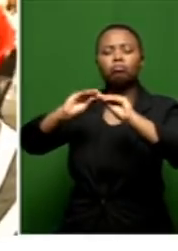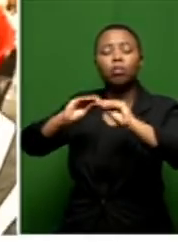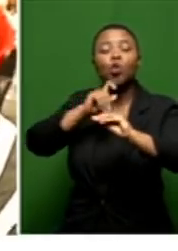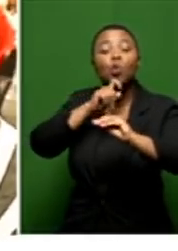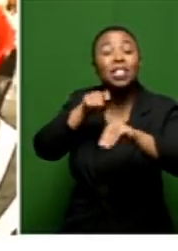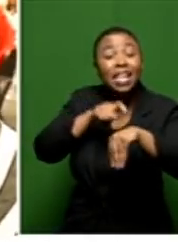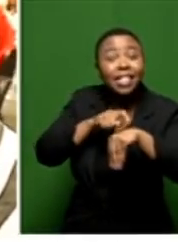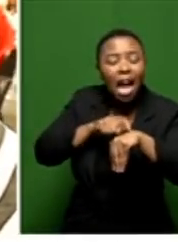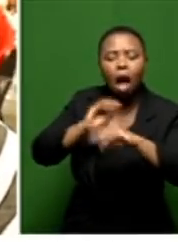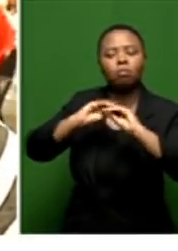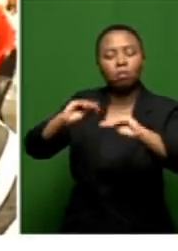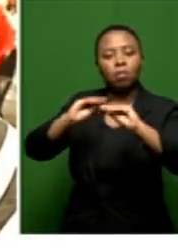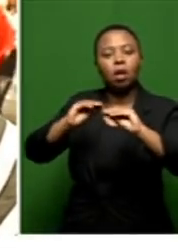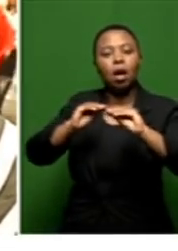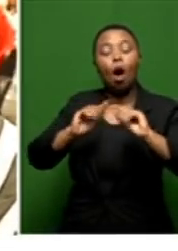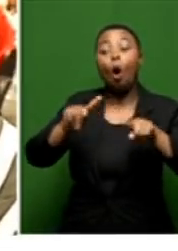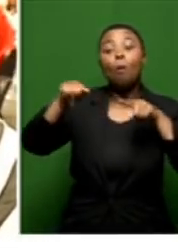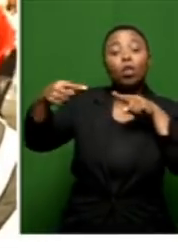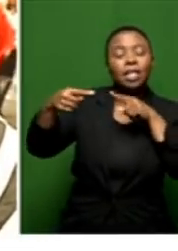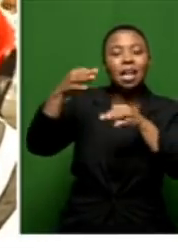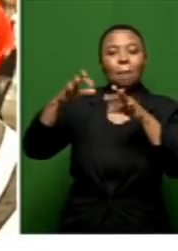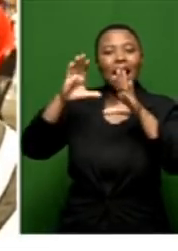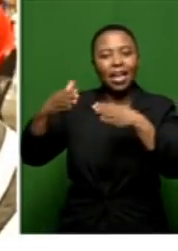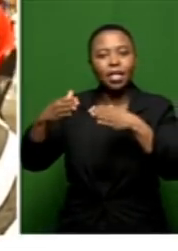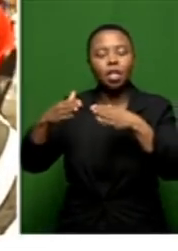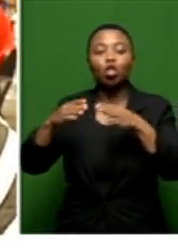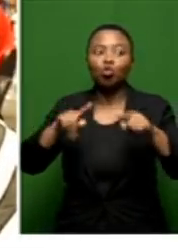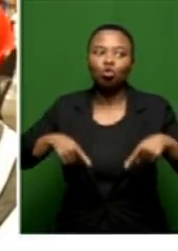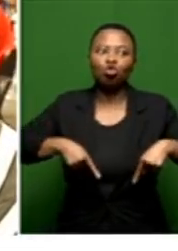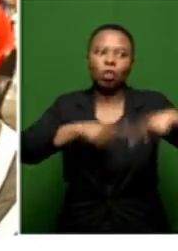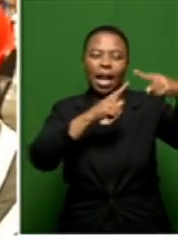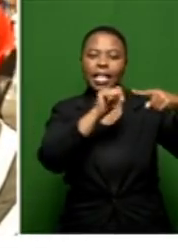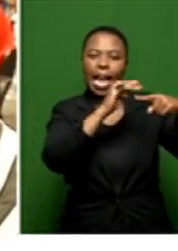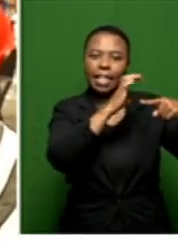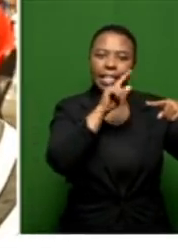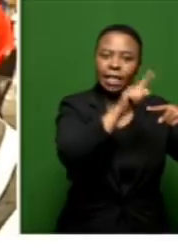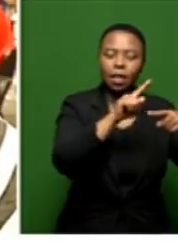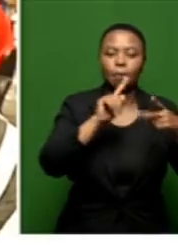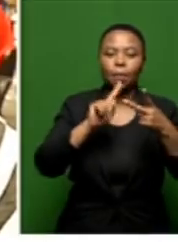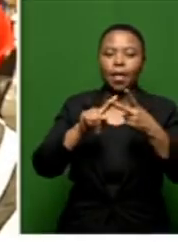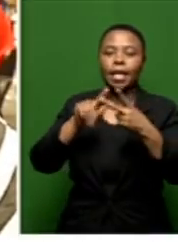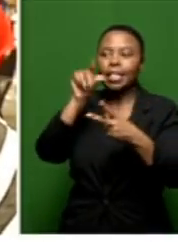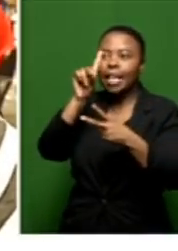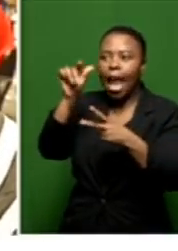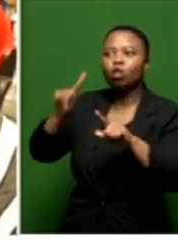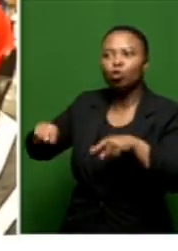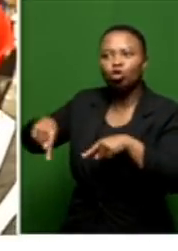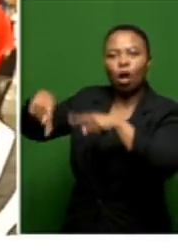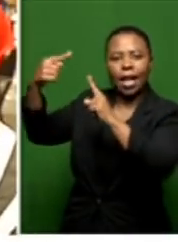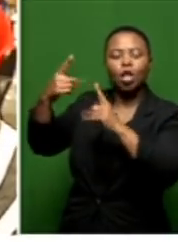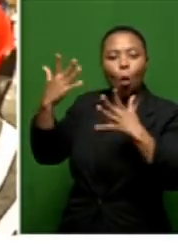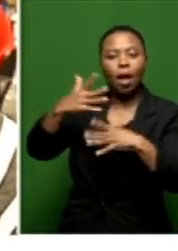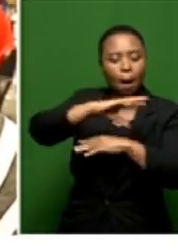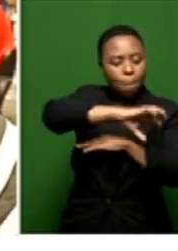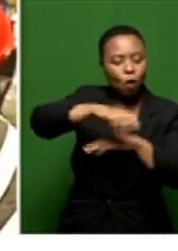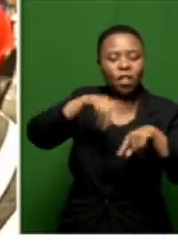doing, particularly as opposition parties, to challenge the ANC, to challenge the DA as dominant parties in the different provinces. And they